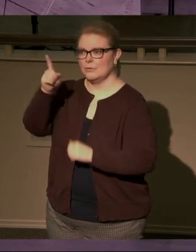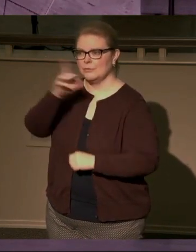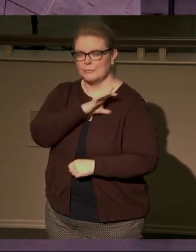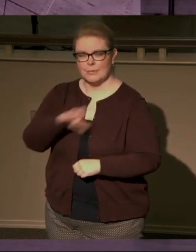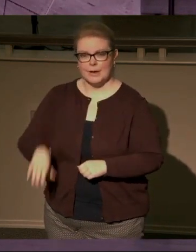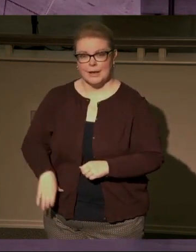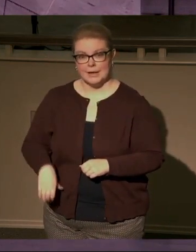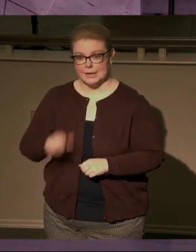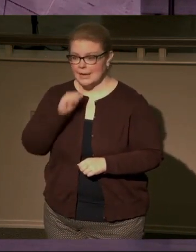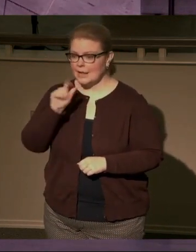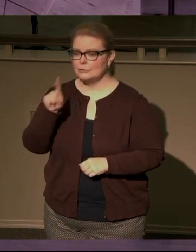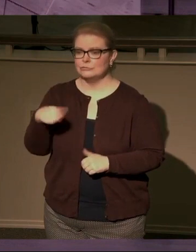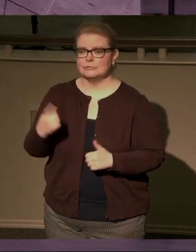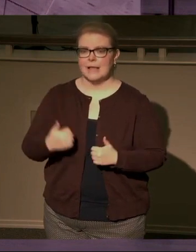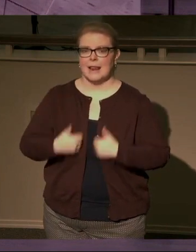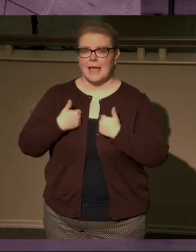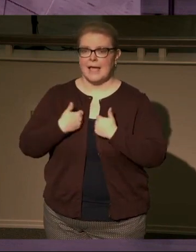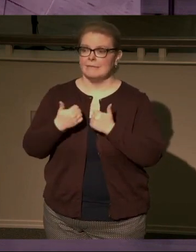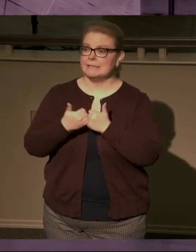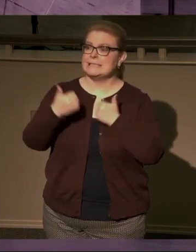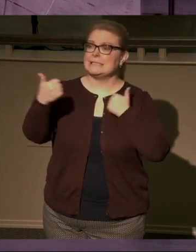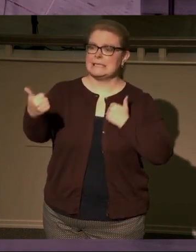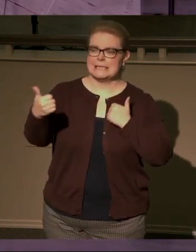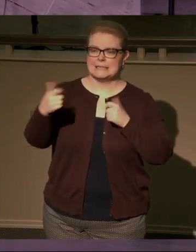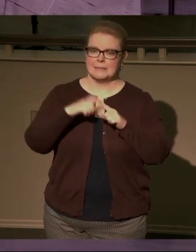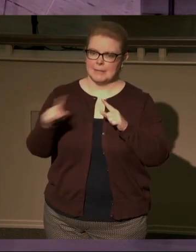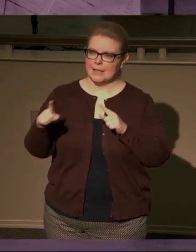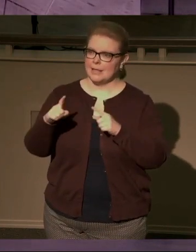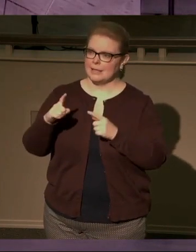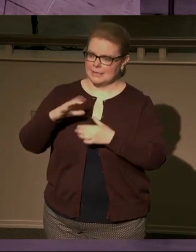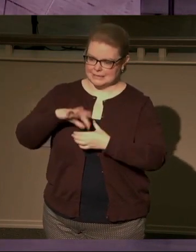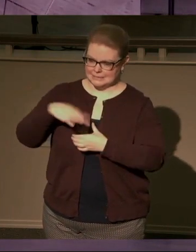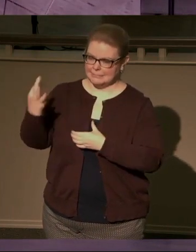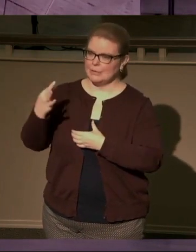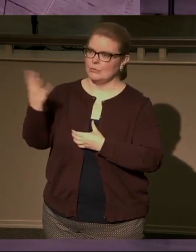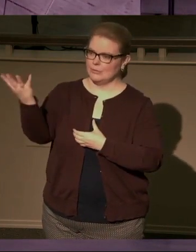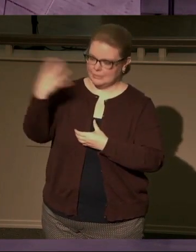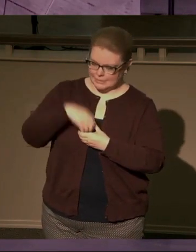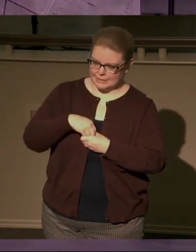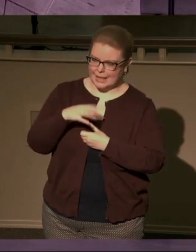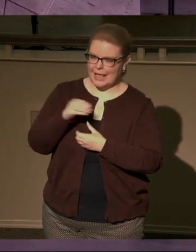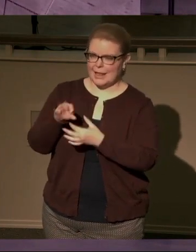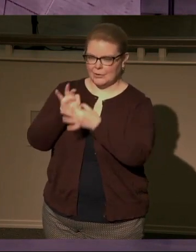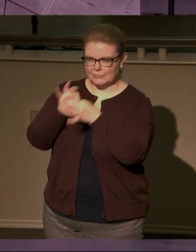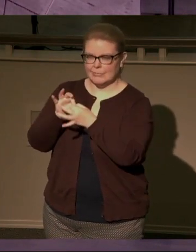at a distance, but alive in the Spirit and close to him.